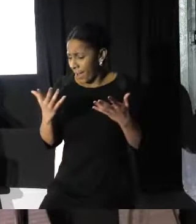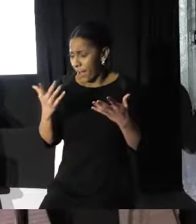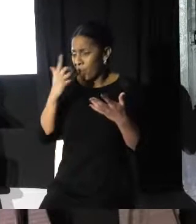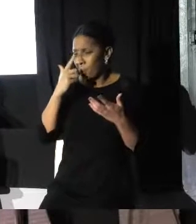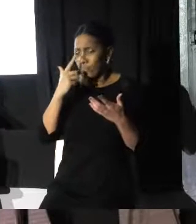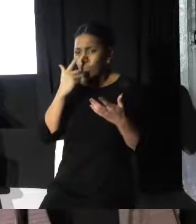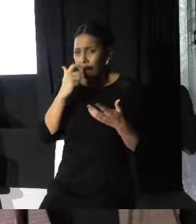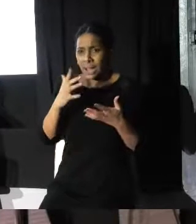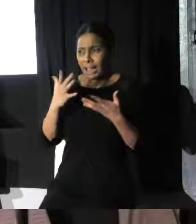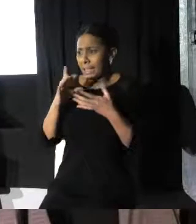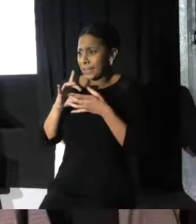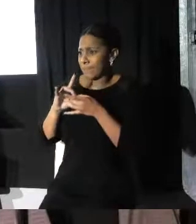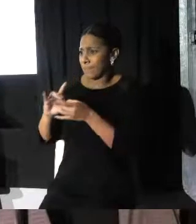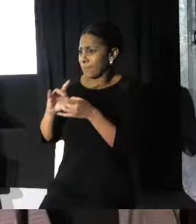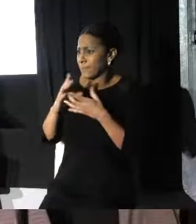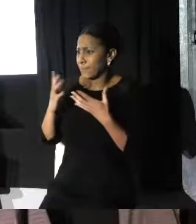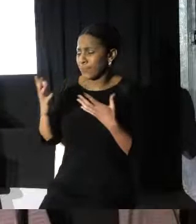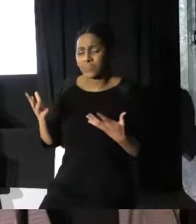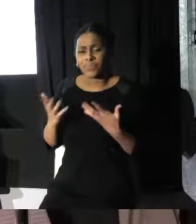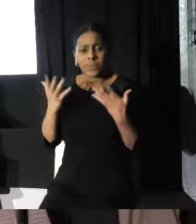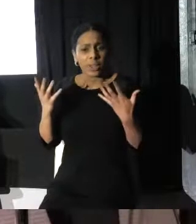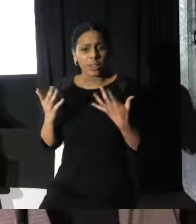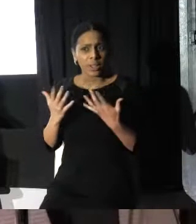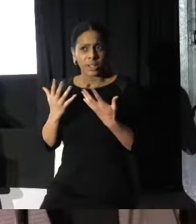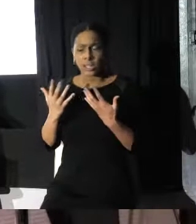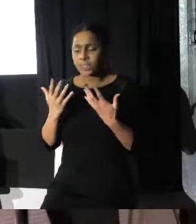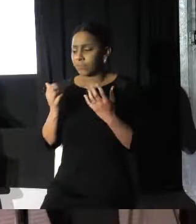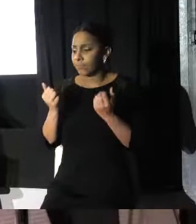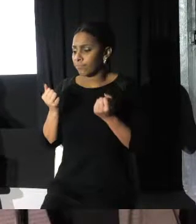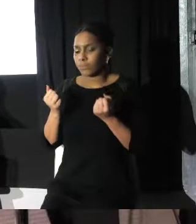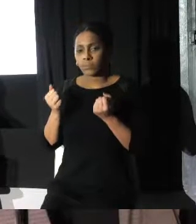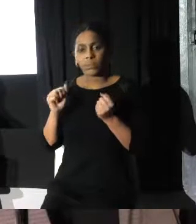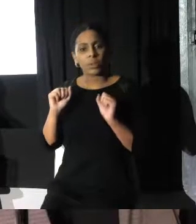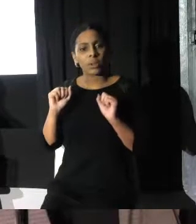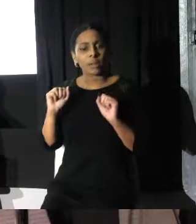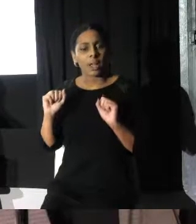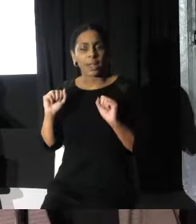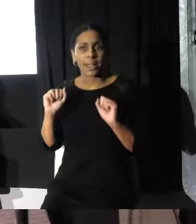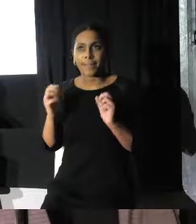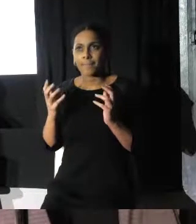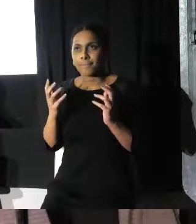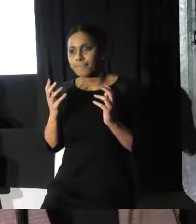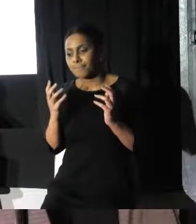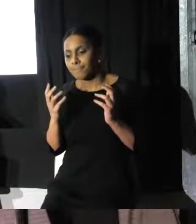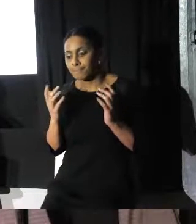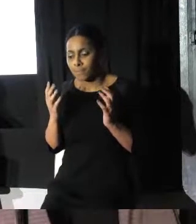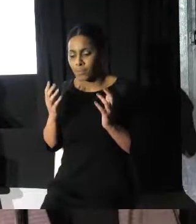know, a part of these ways of building new